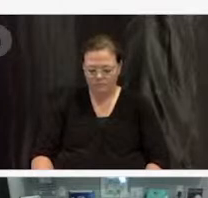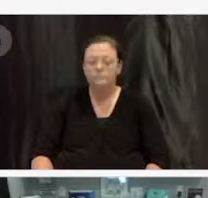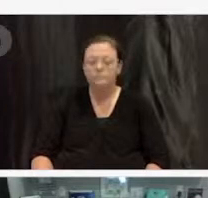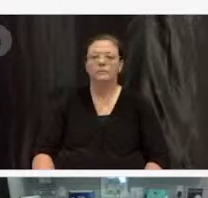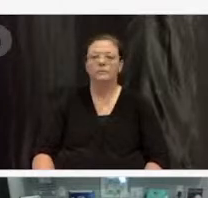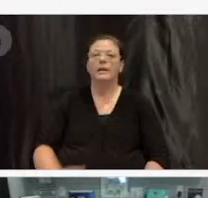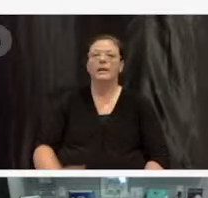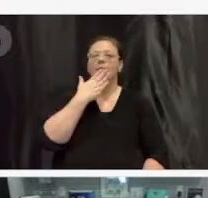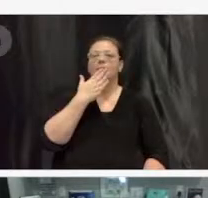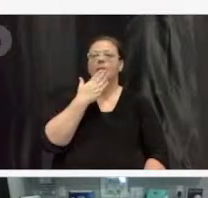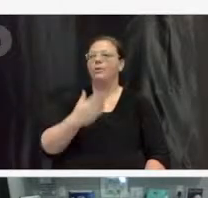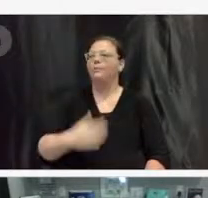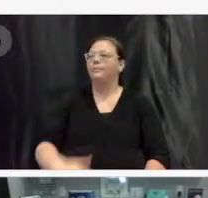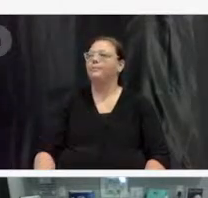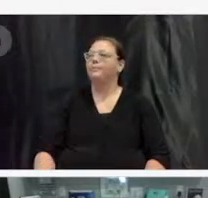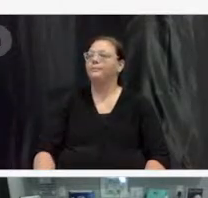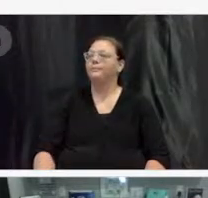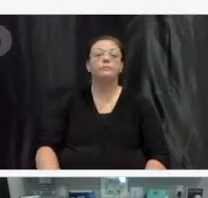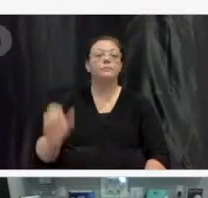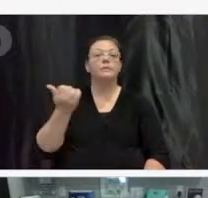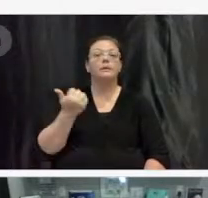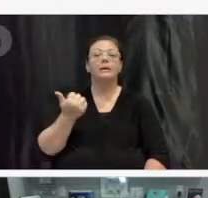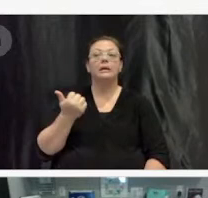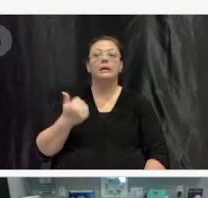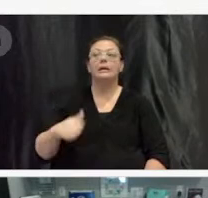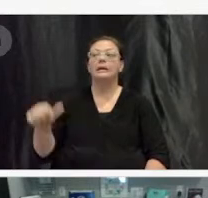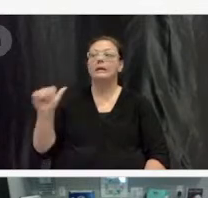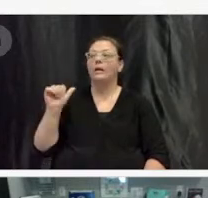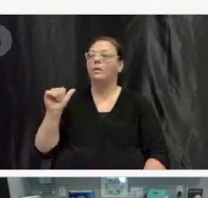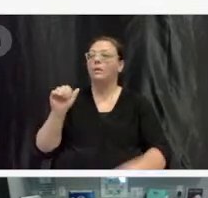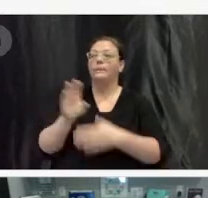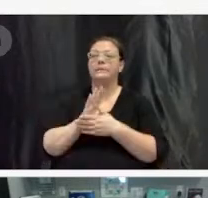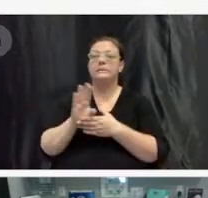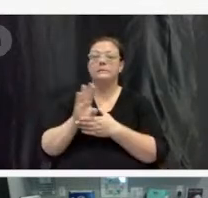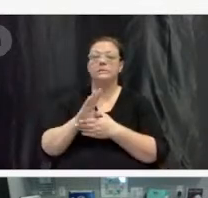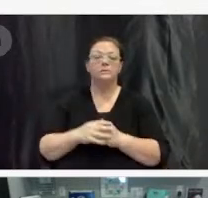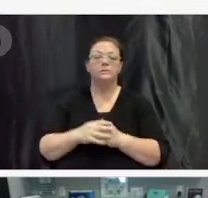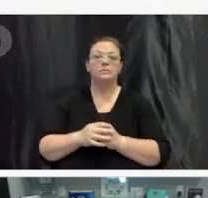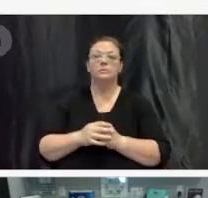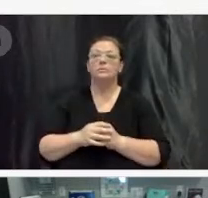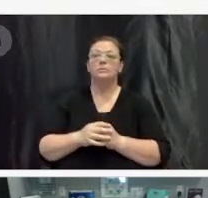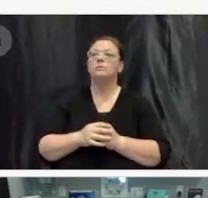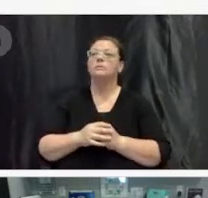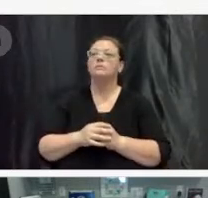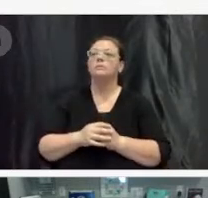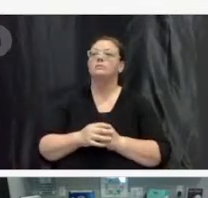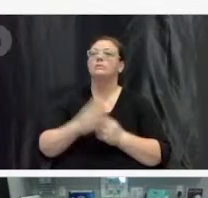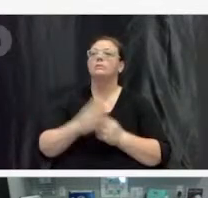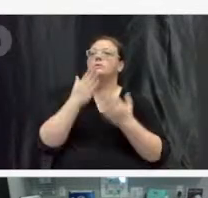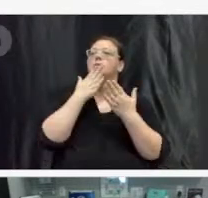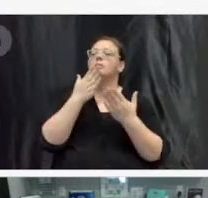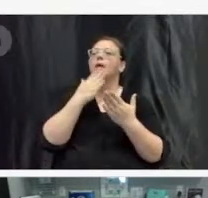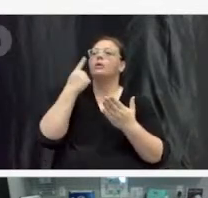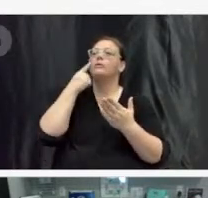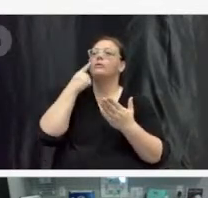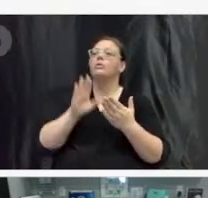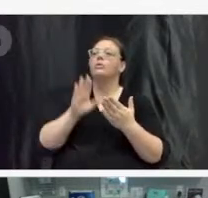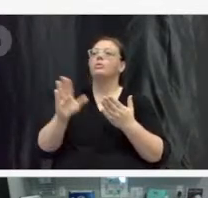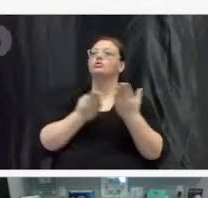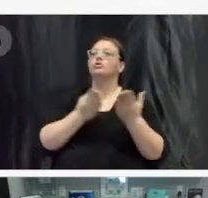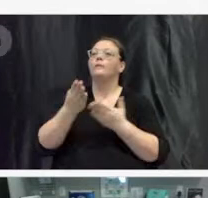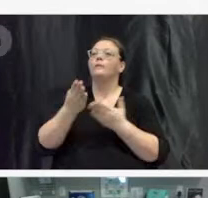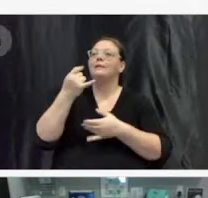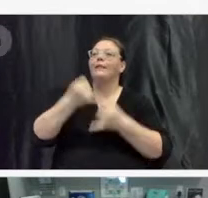Thank you all very much. Are there any other business? Well, thank you to Paul Latour and his service since this is his